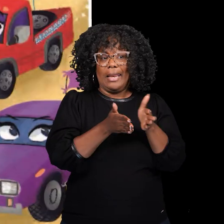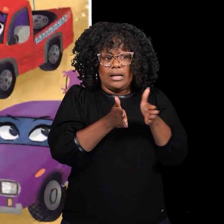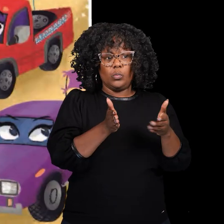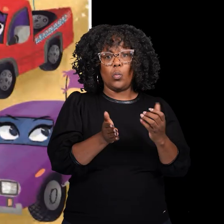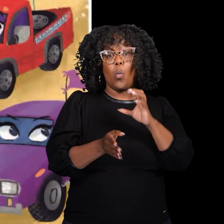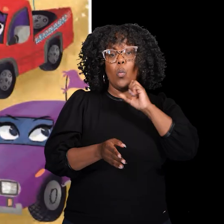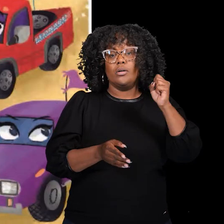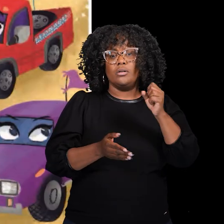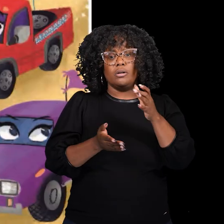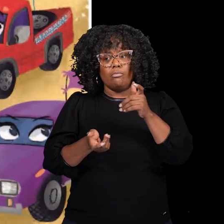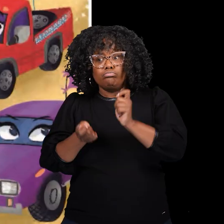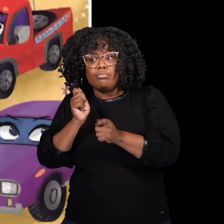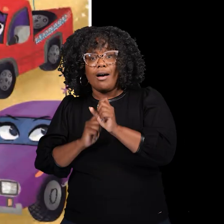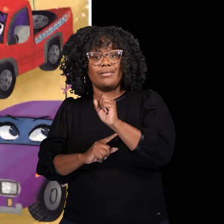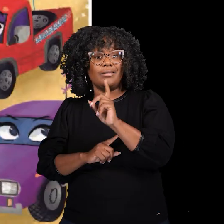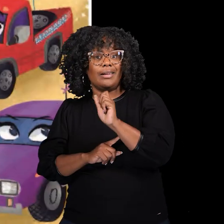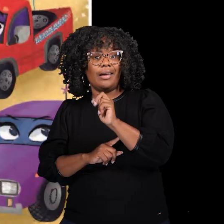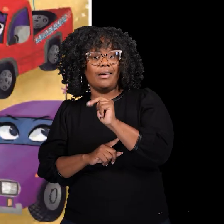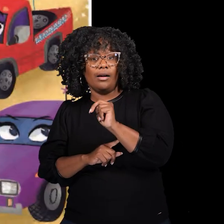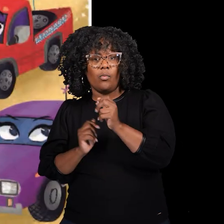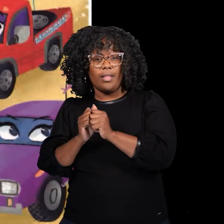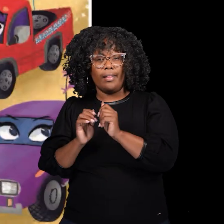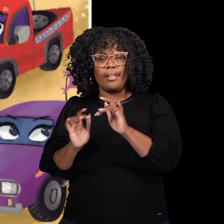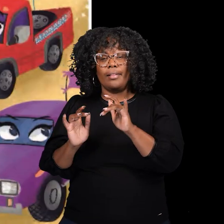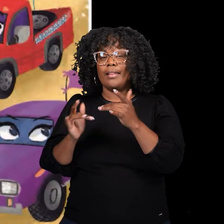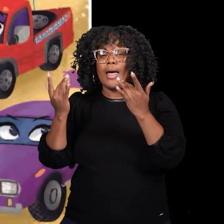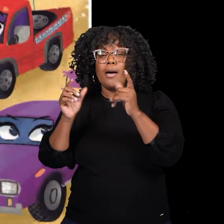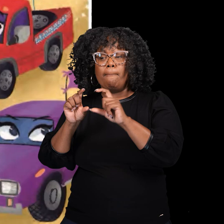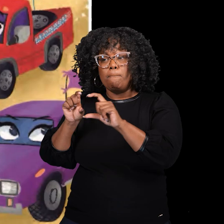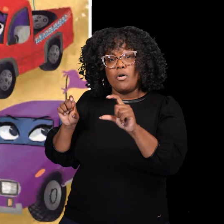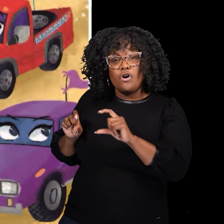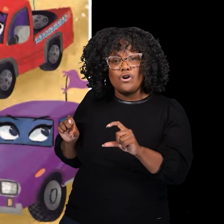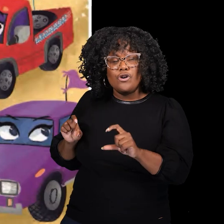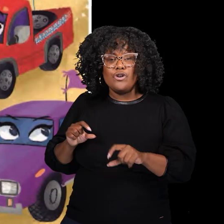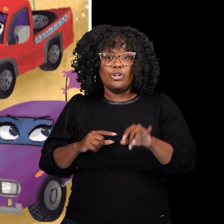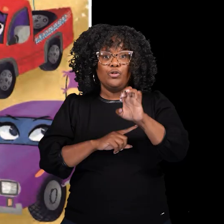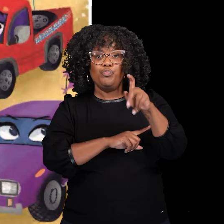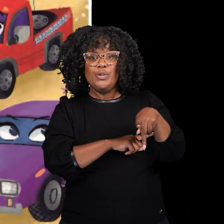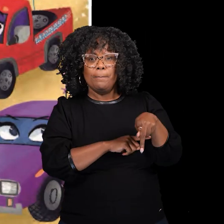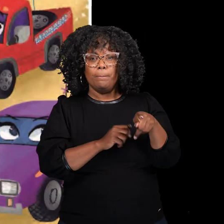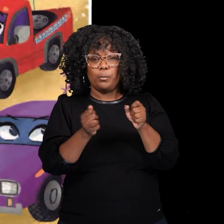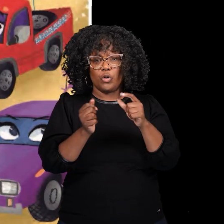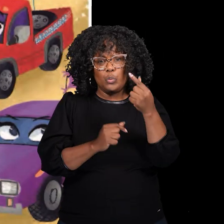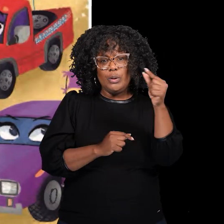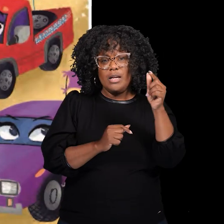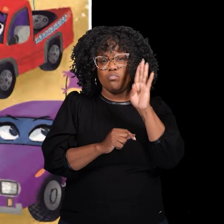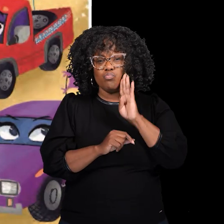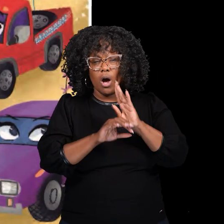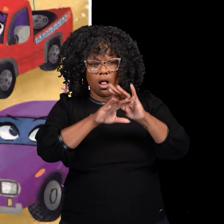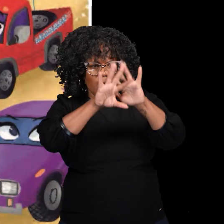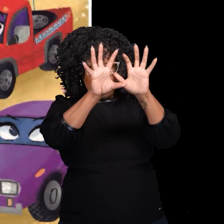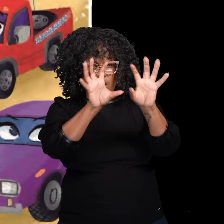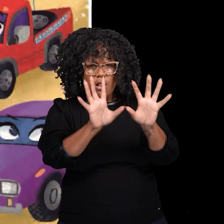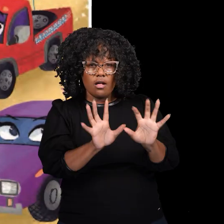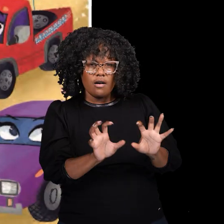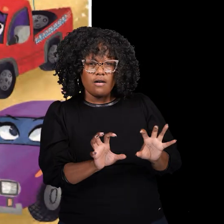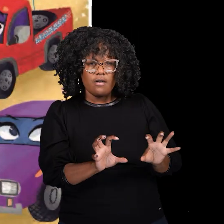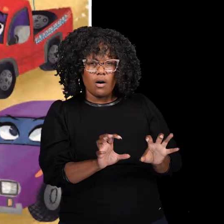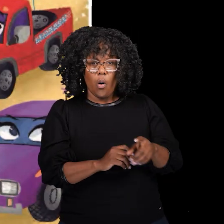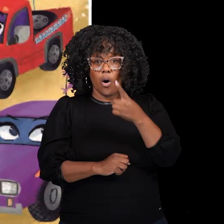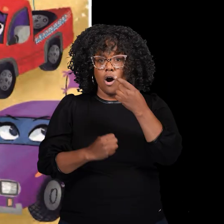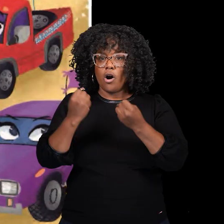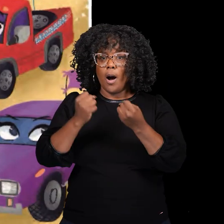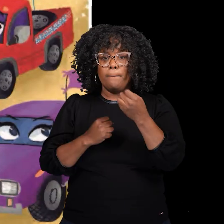older one. A modified sedan has light bars on top. A Jeep-style truck is in green and brown camouflage